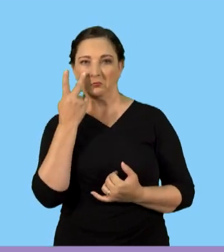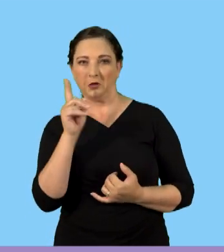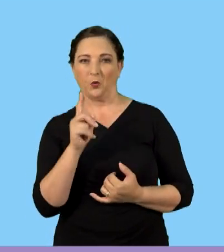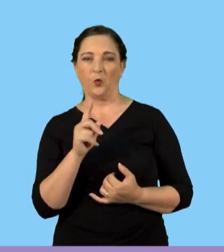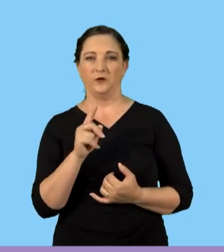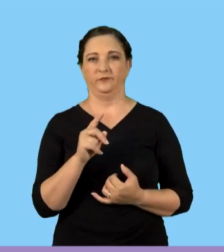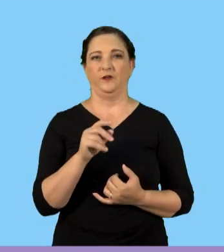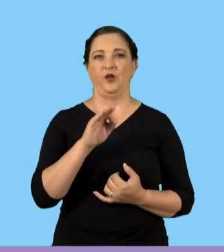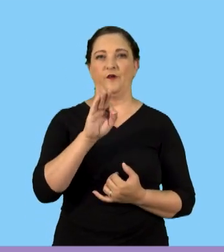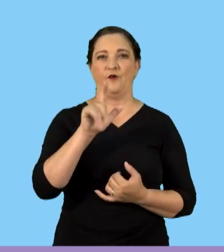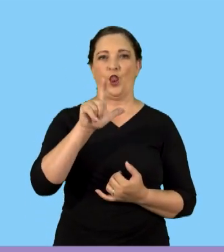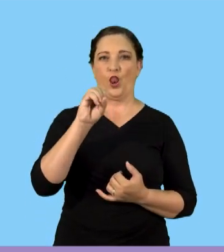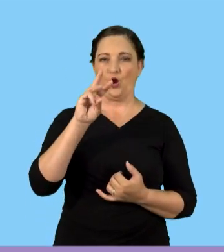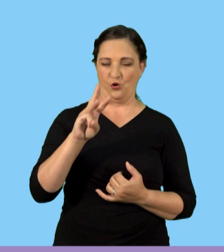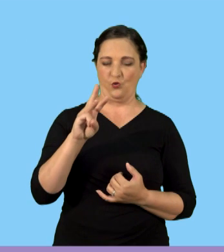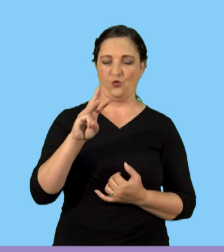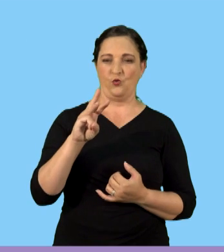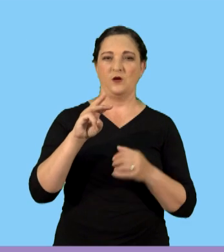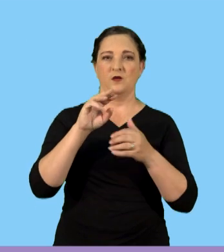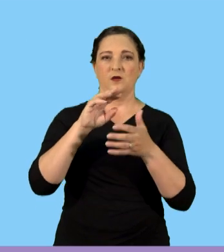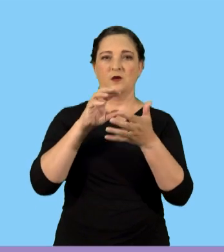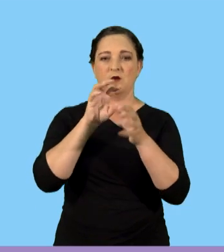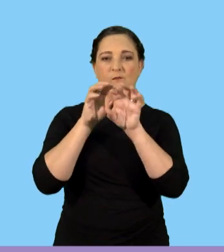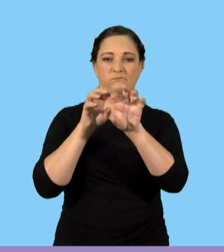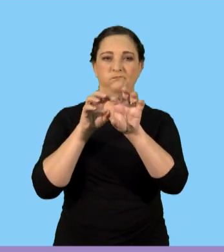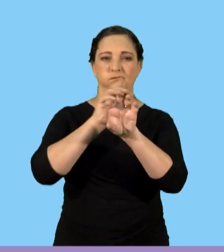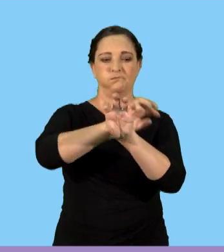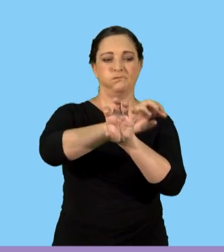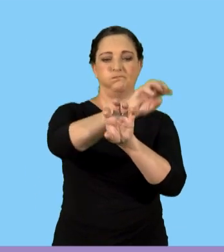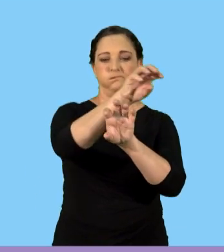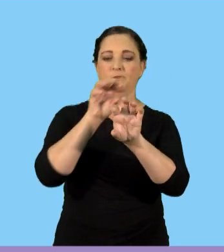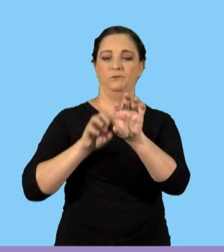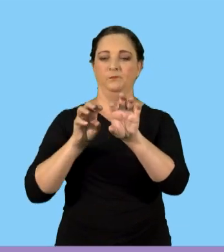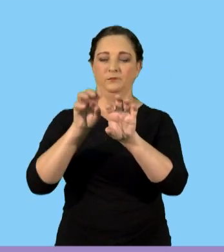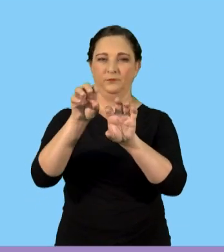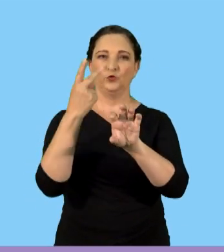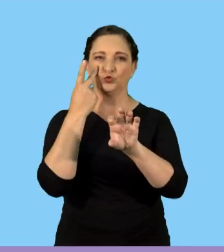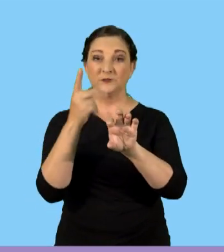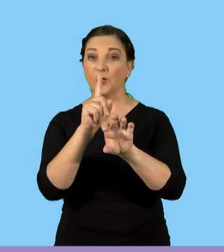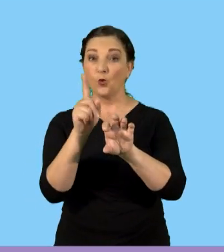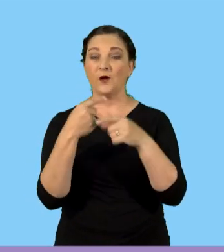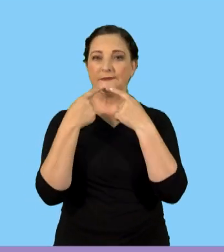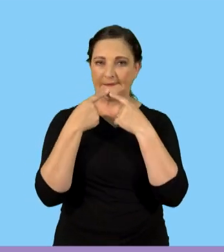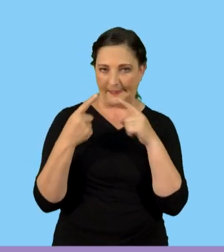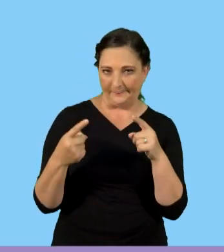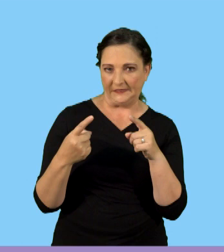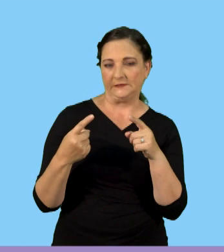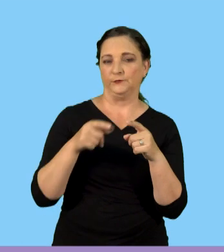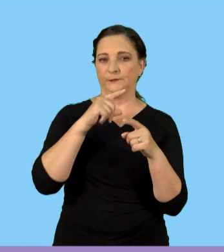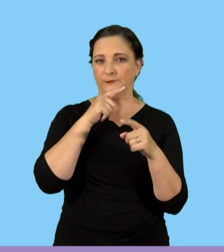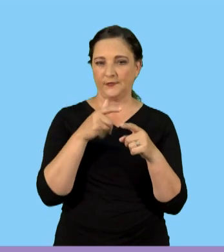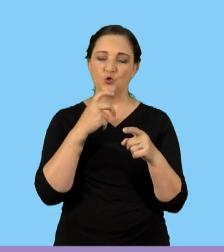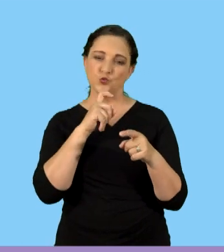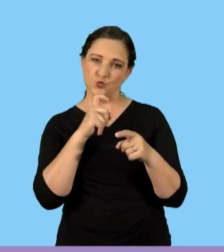diagram. Express the following statements into a flow diagram. So we've been given a statement and we need to use the statement so